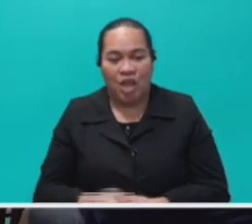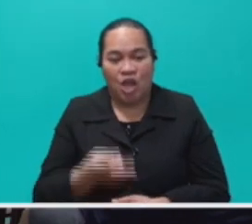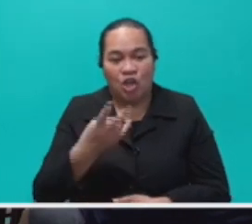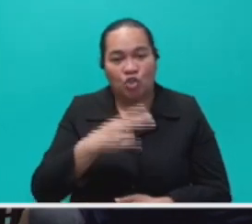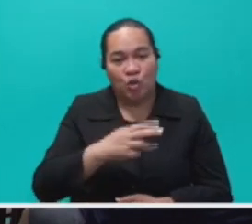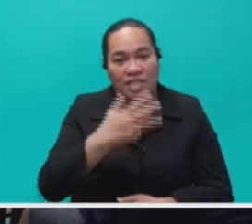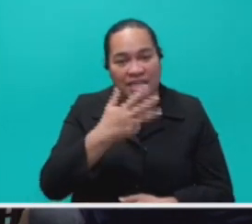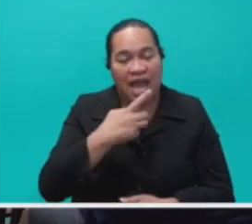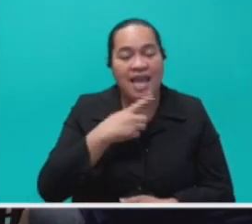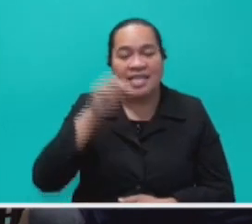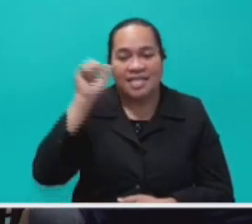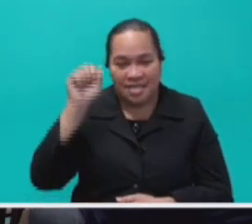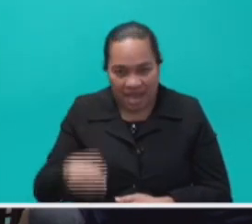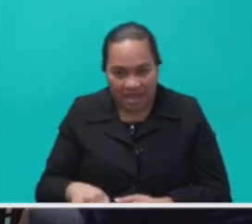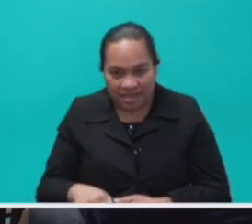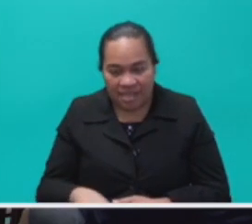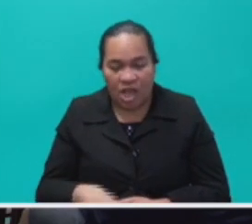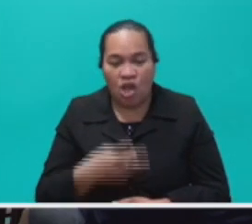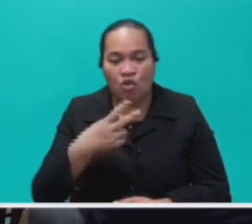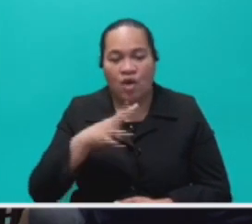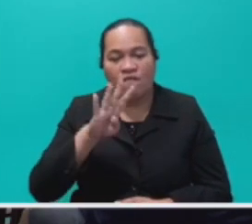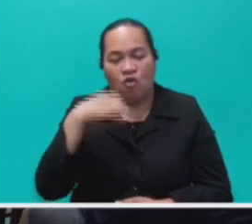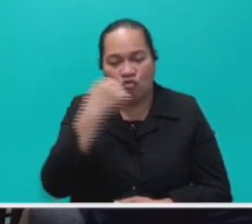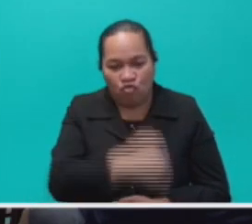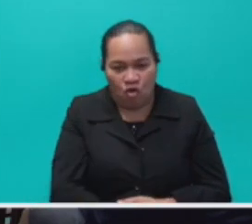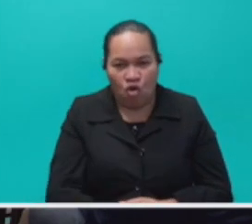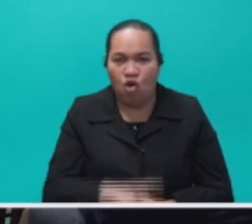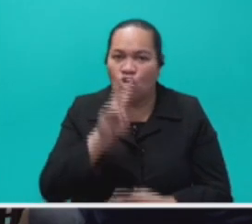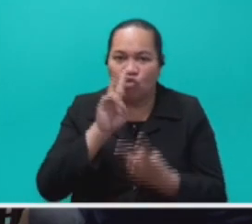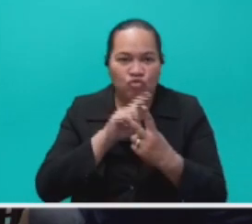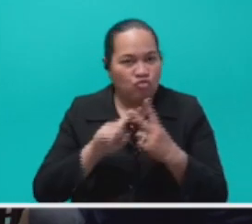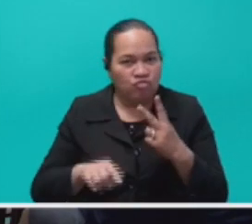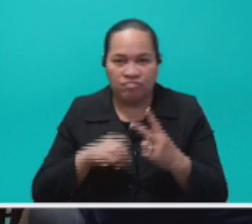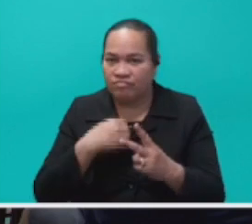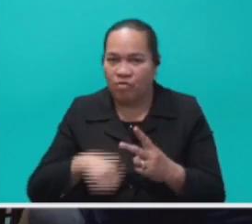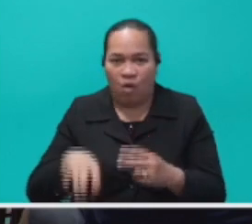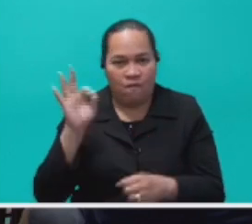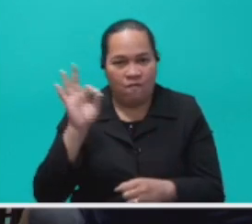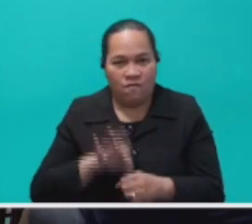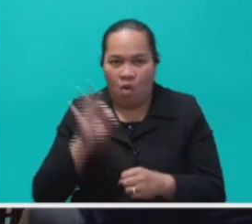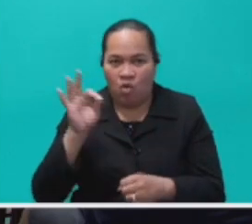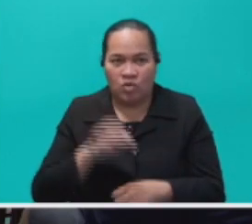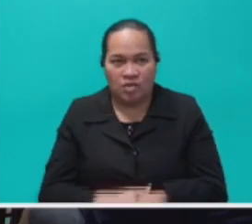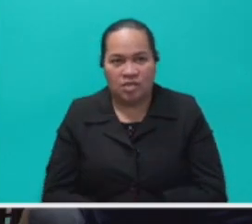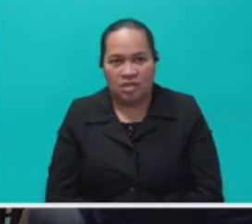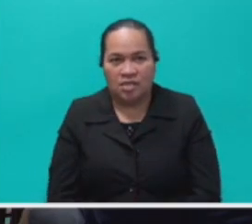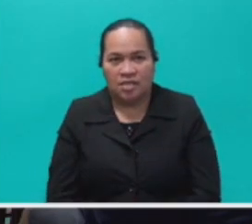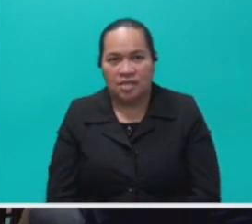29 ayes, 24 noes, and 2 have not voted.